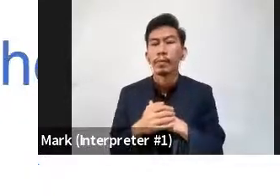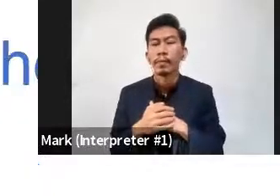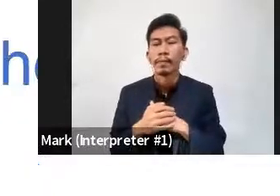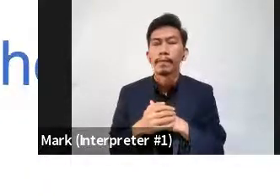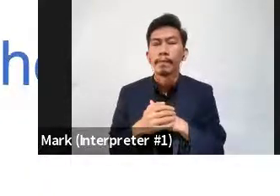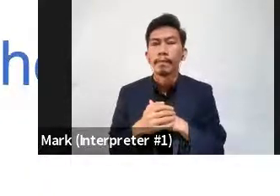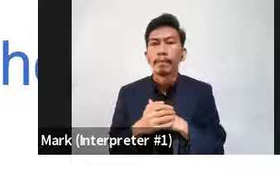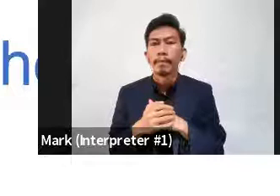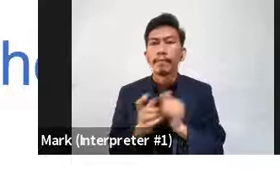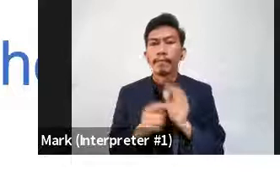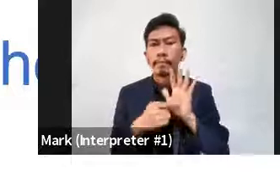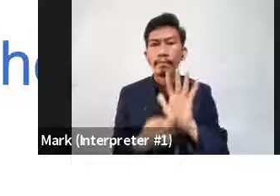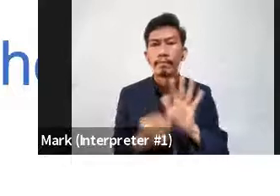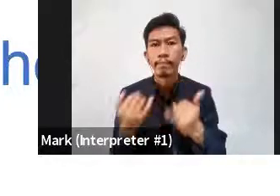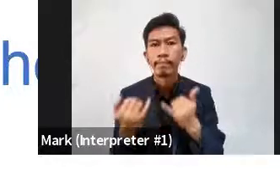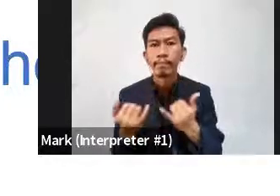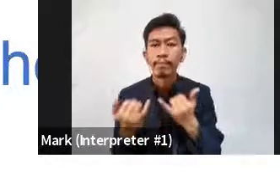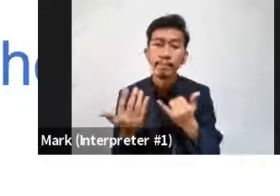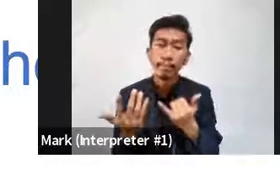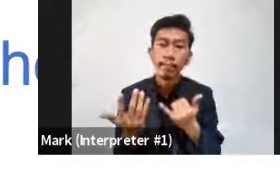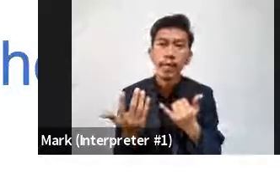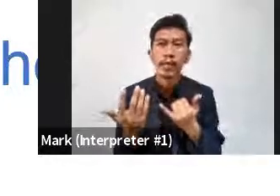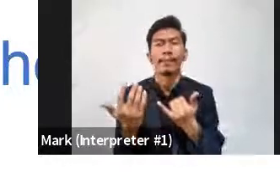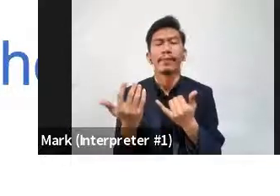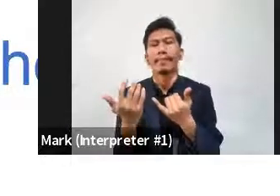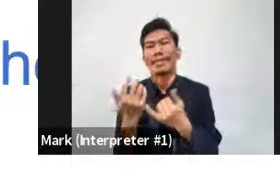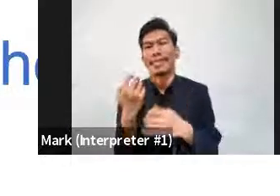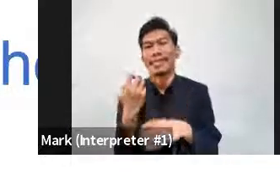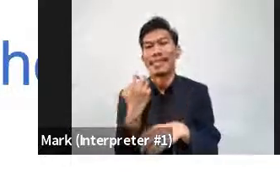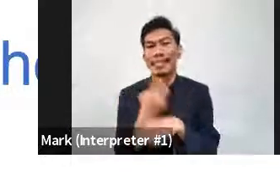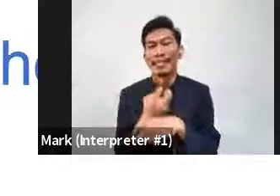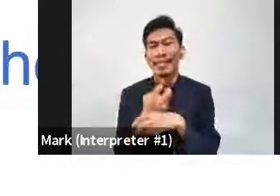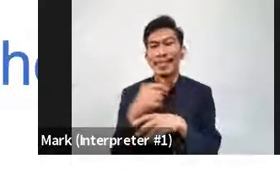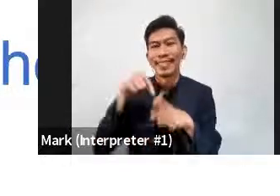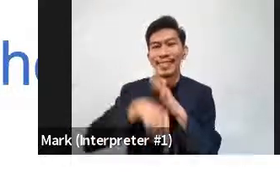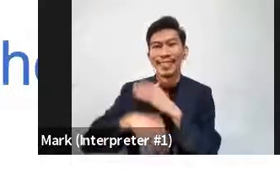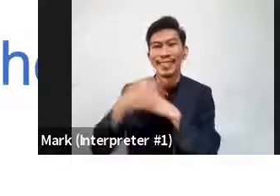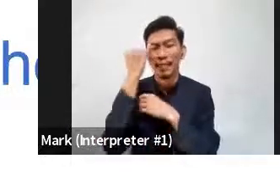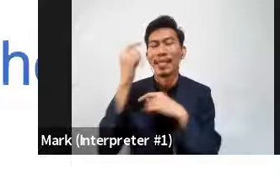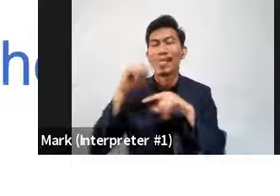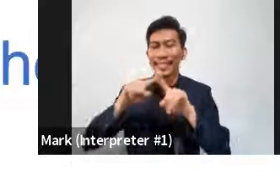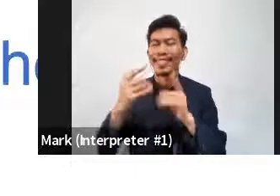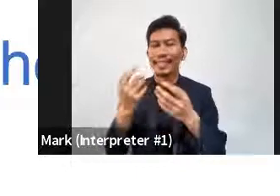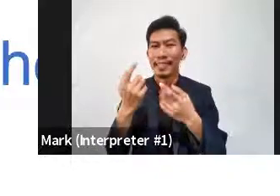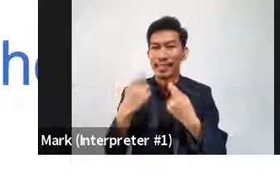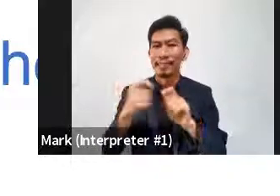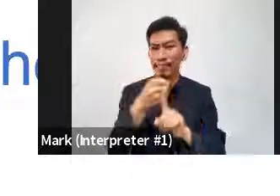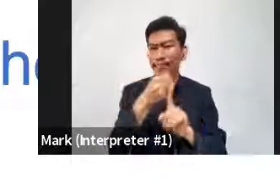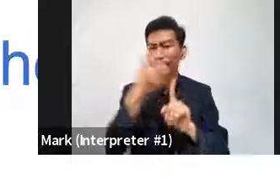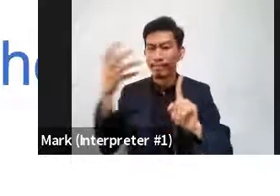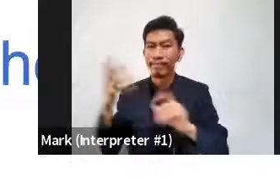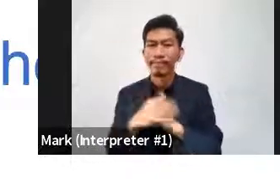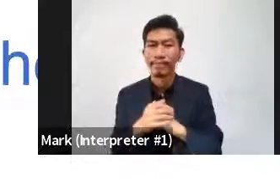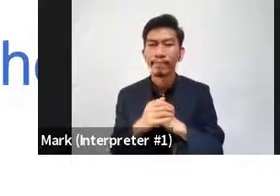I'm going to show you this one. This is a bit complex idea, but I tried to simplify it. So how do we make sure that